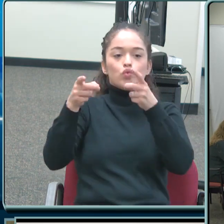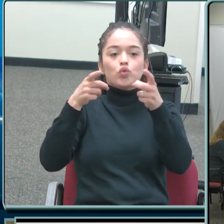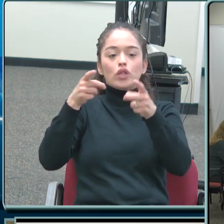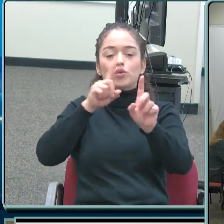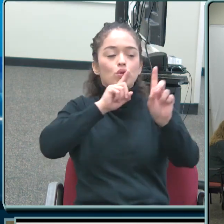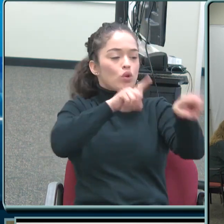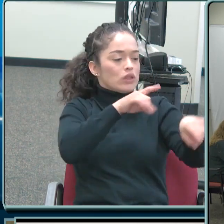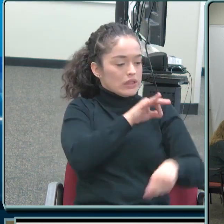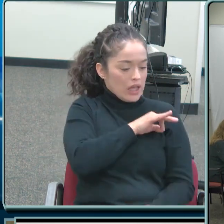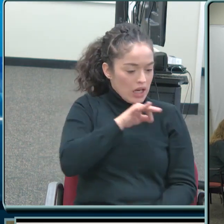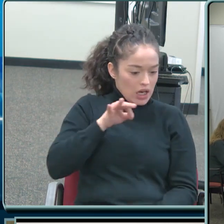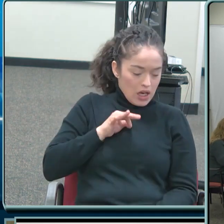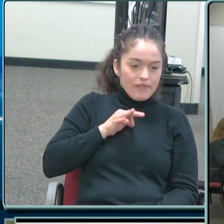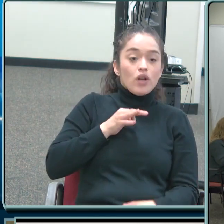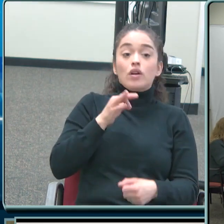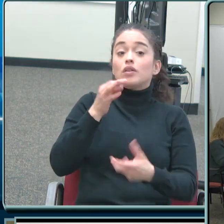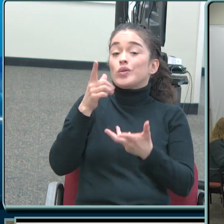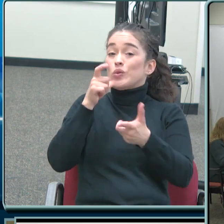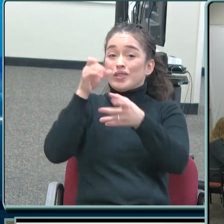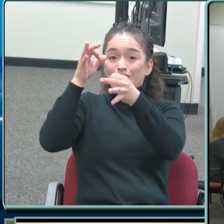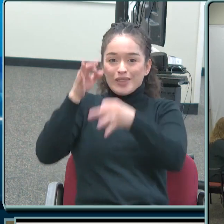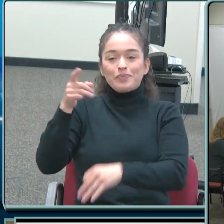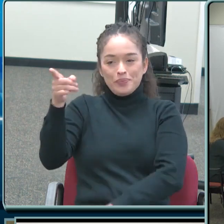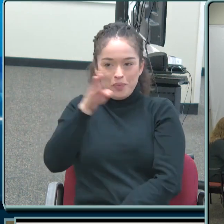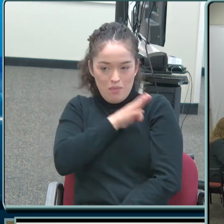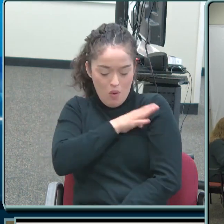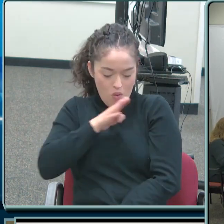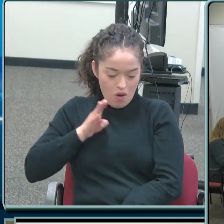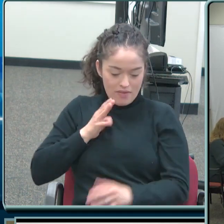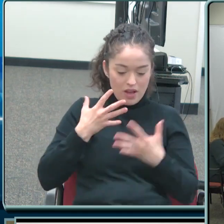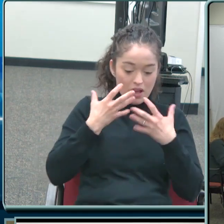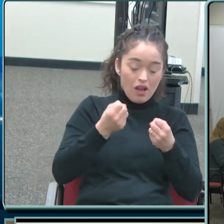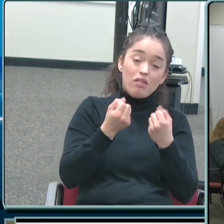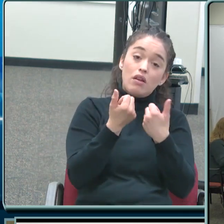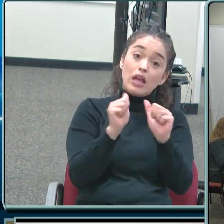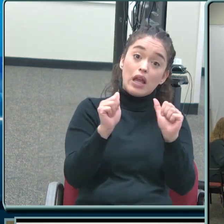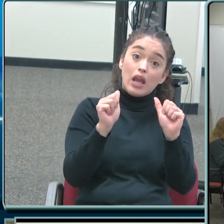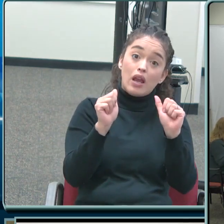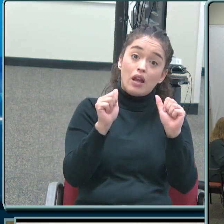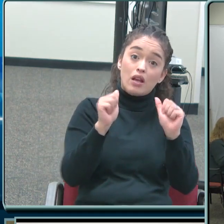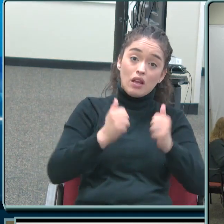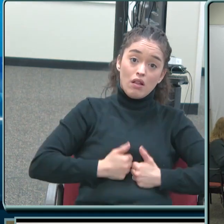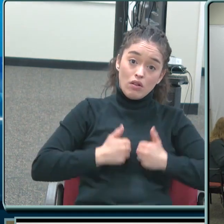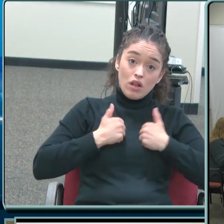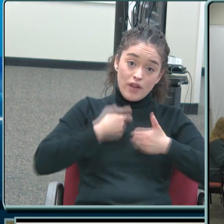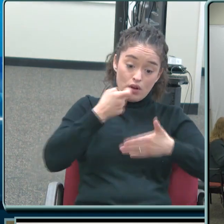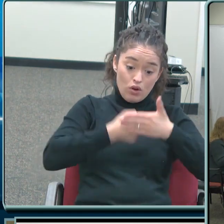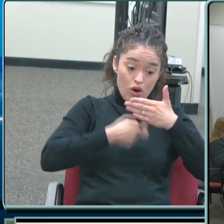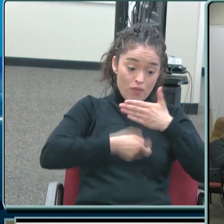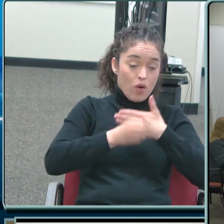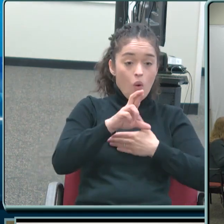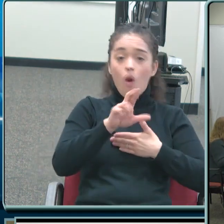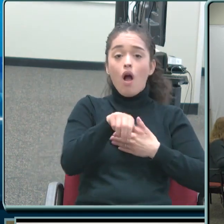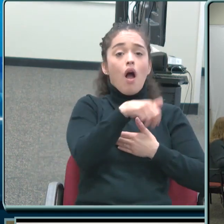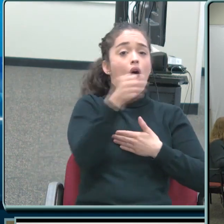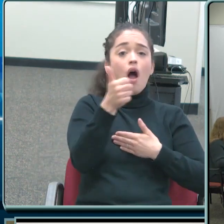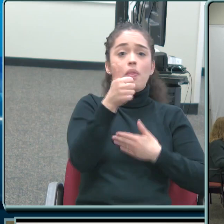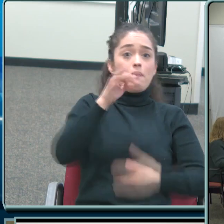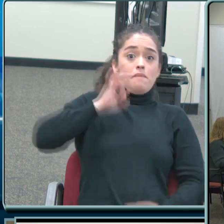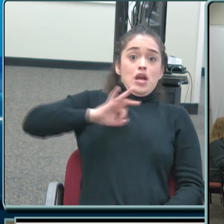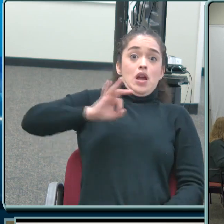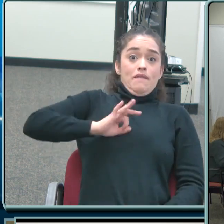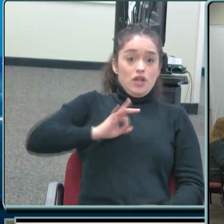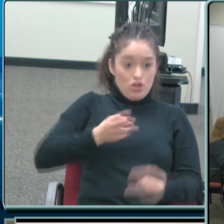to staff at the sole discretion of the Board of Health. Any cost of living increase or other across-the-board increase in